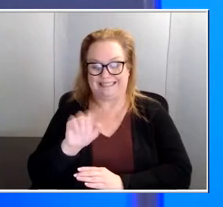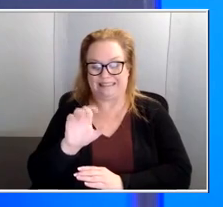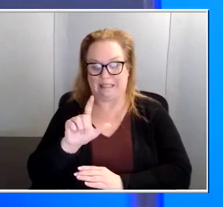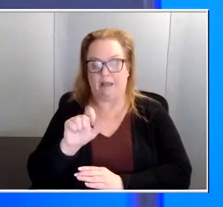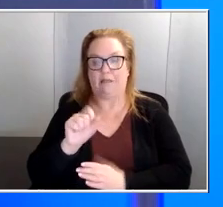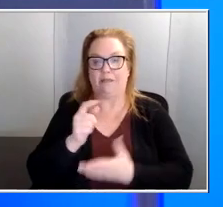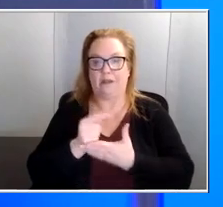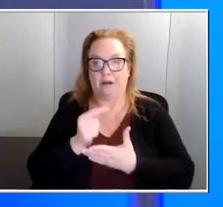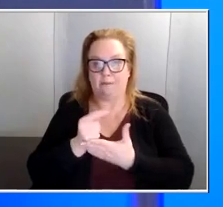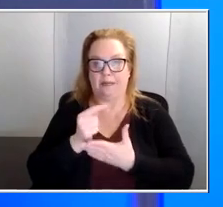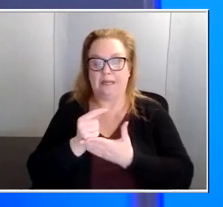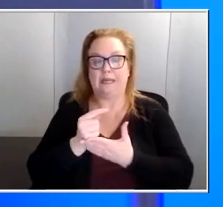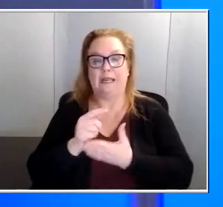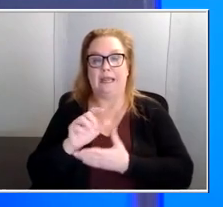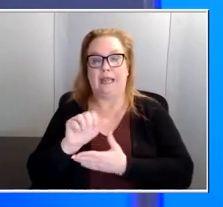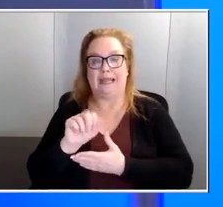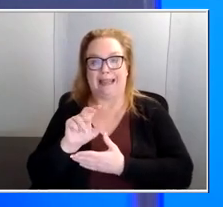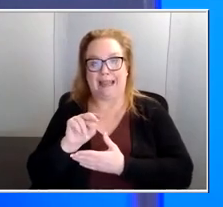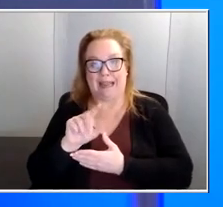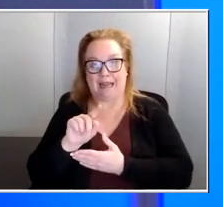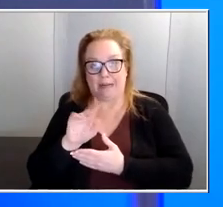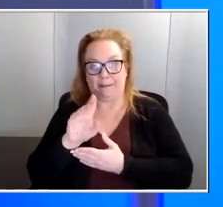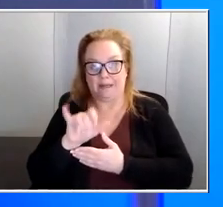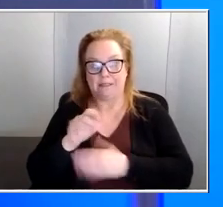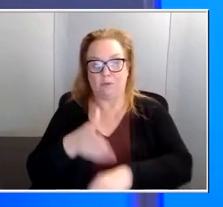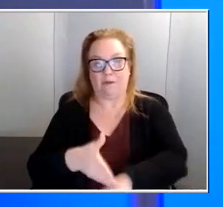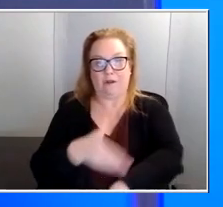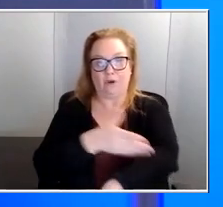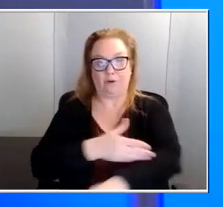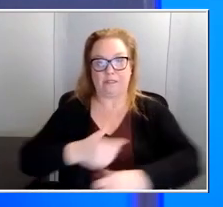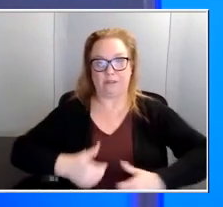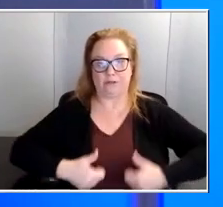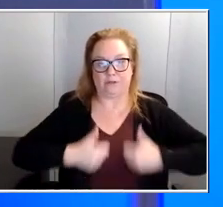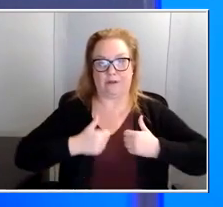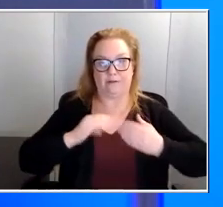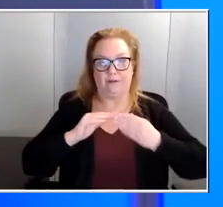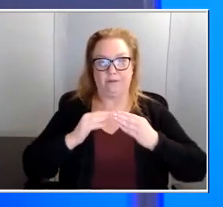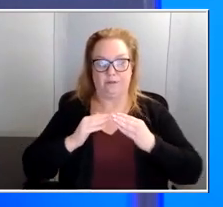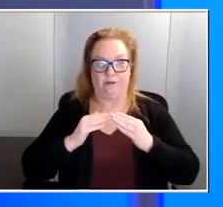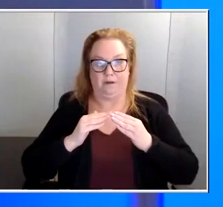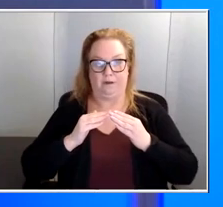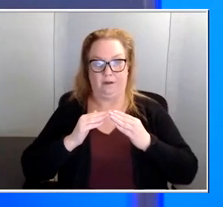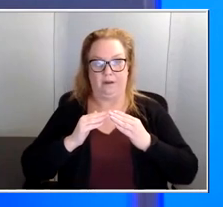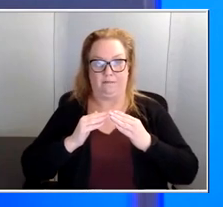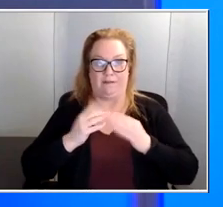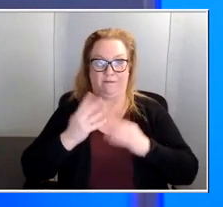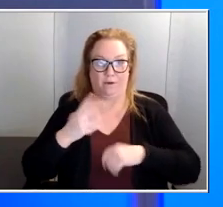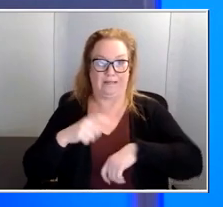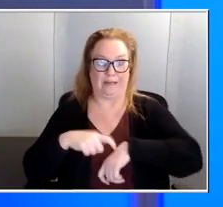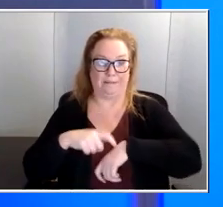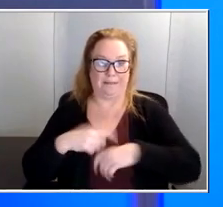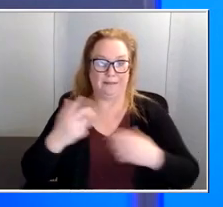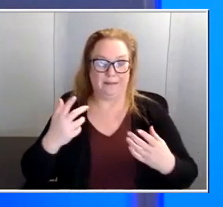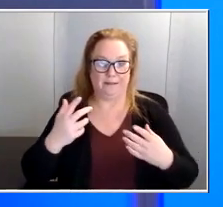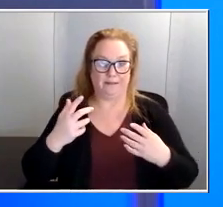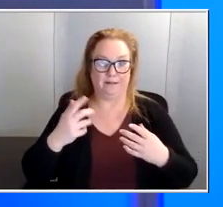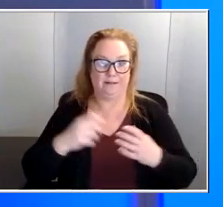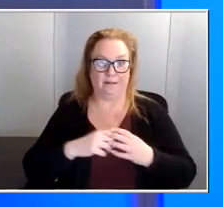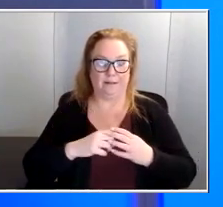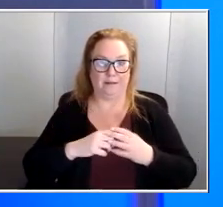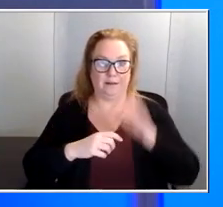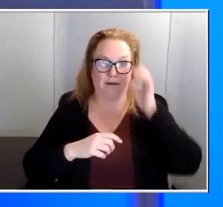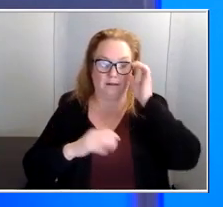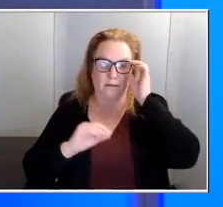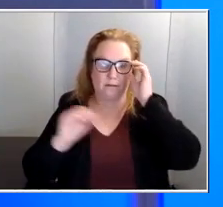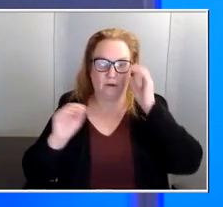like teclistamab, and we have increased the survival of patients by fourfold since that time. So it's nobody